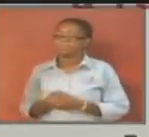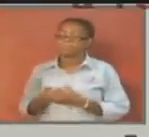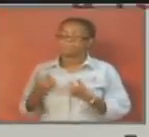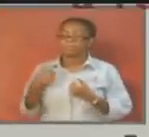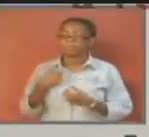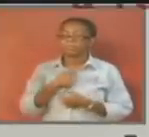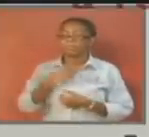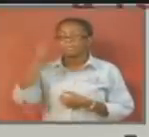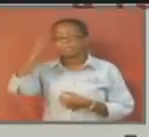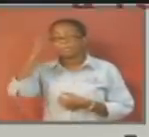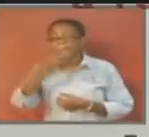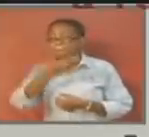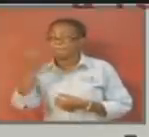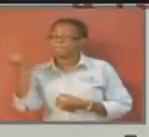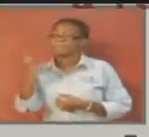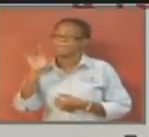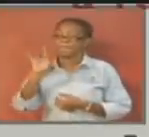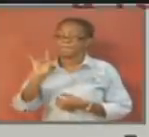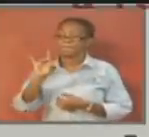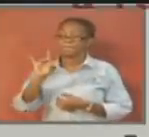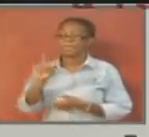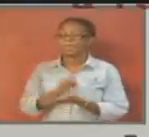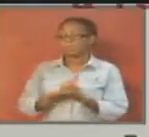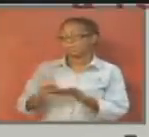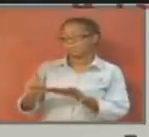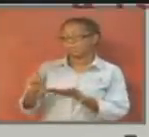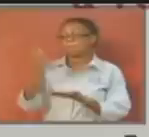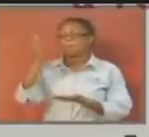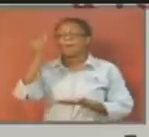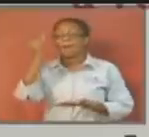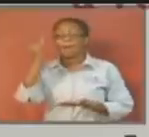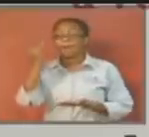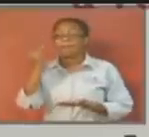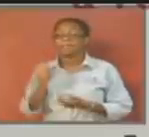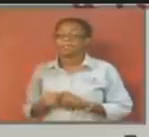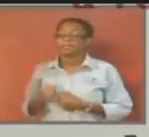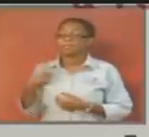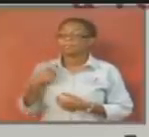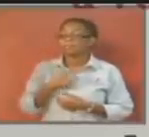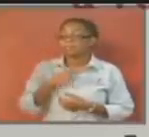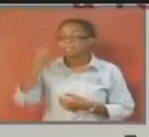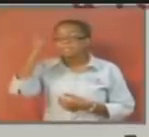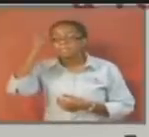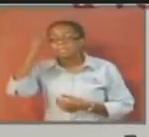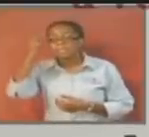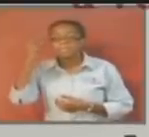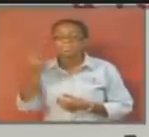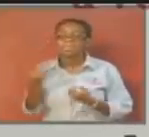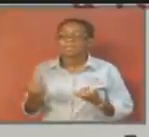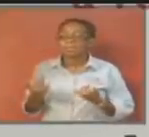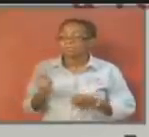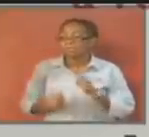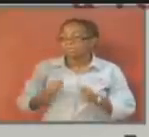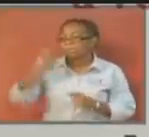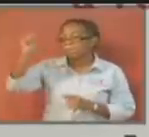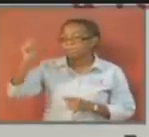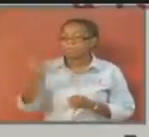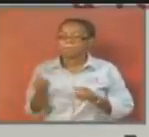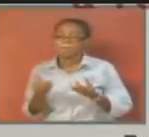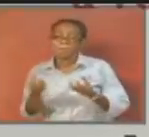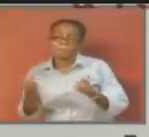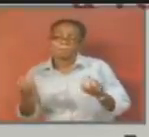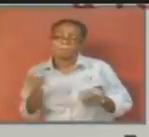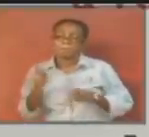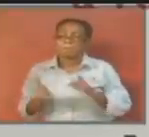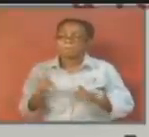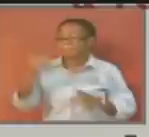for reasons being the present status of the epidemic in Trinidad and Tobago. We would like a greater proportion